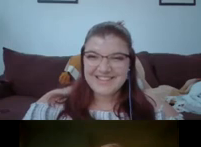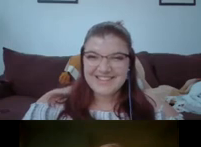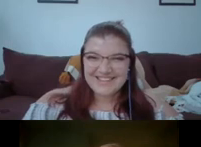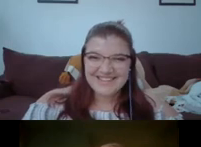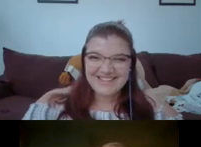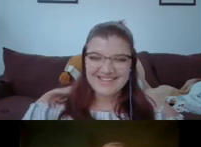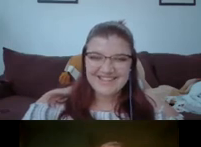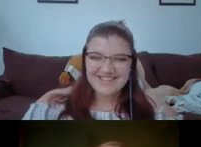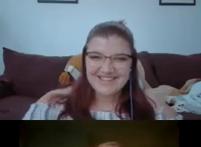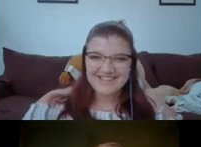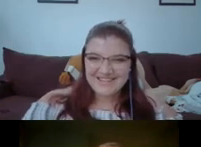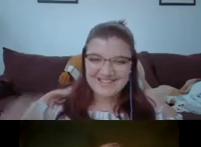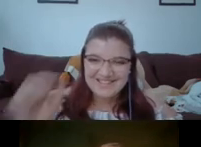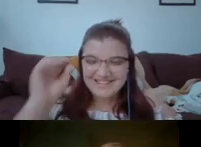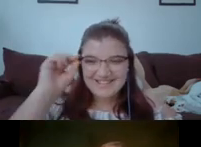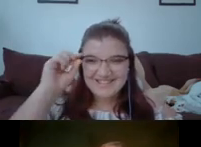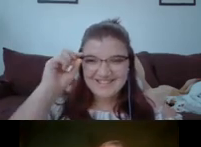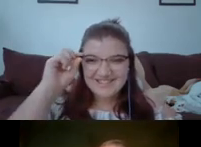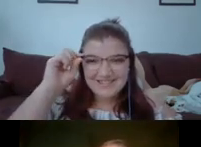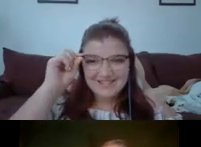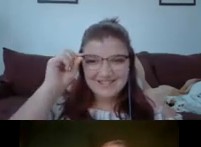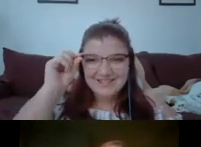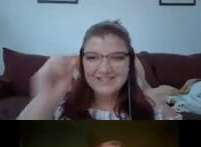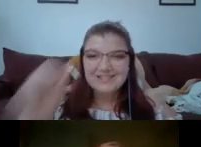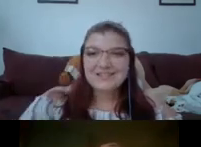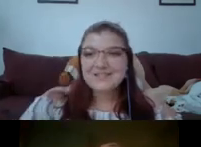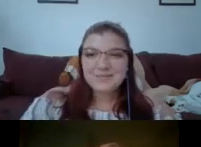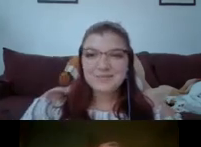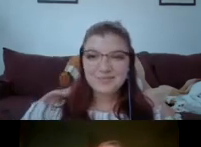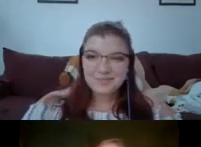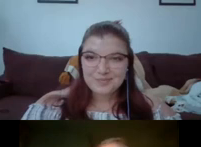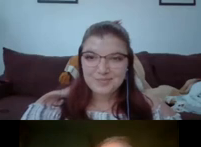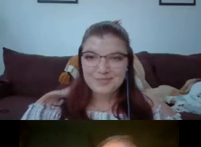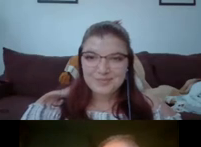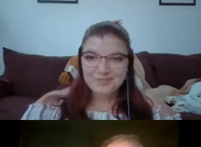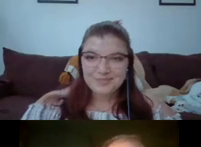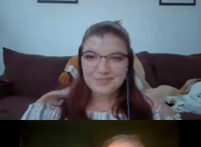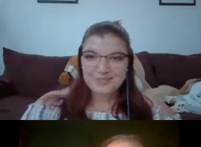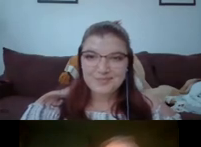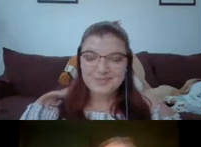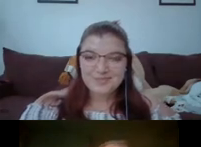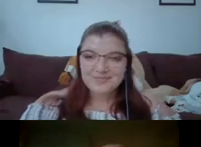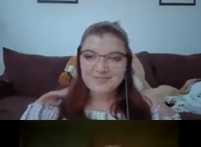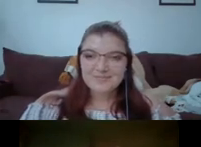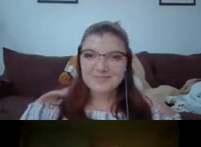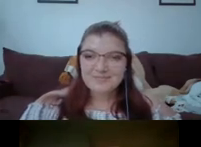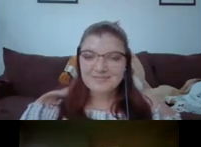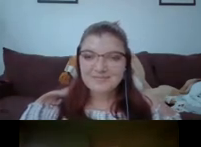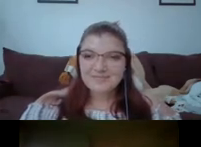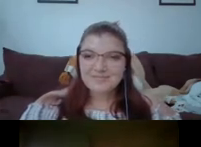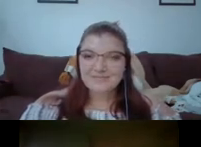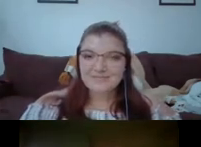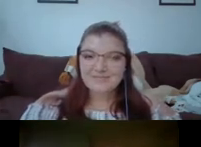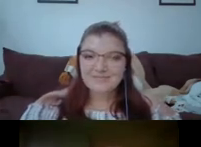Sadly, Brockport and many other colleges, rapid expansion at the time was at a low point, I think, in